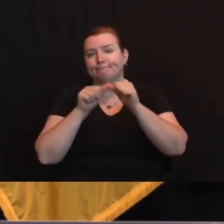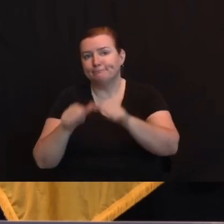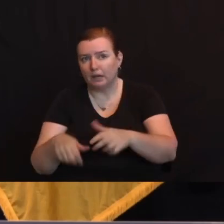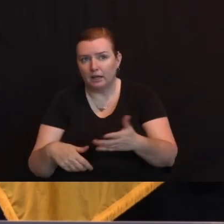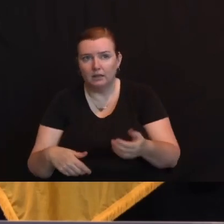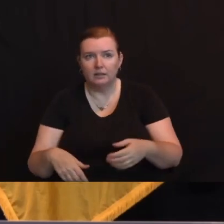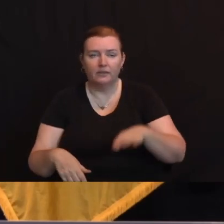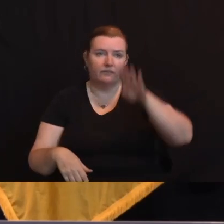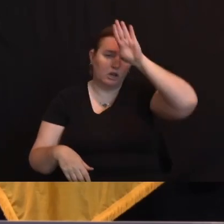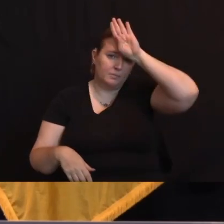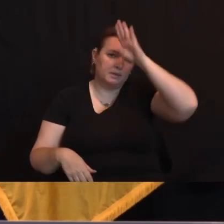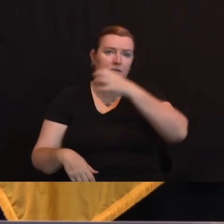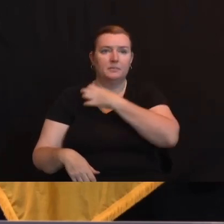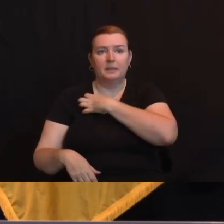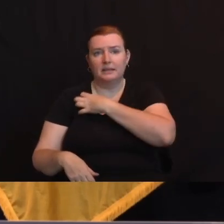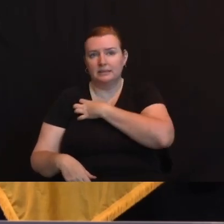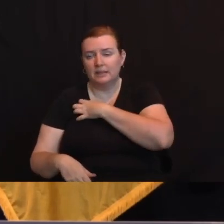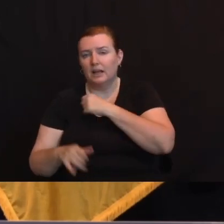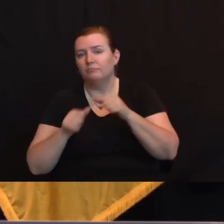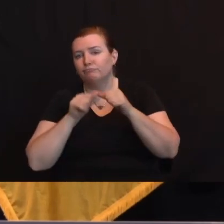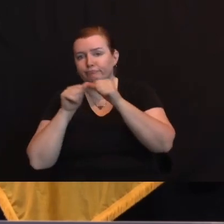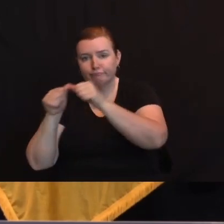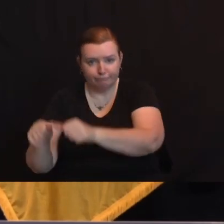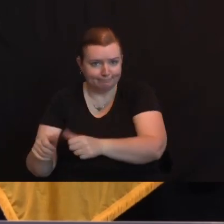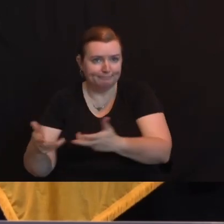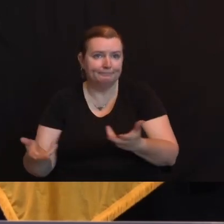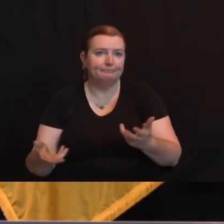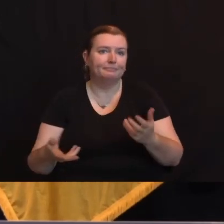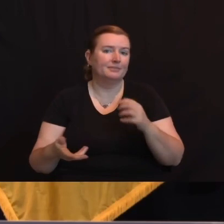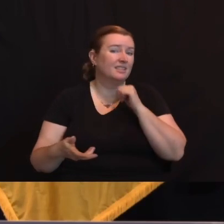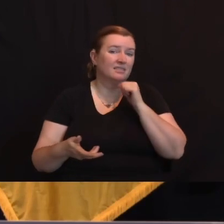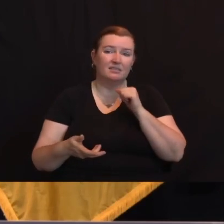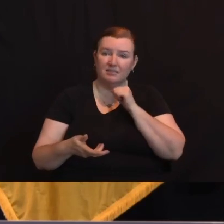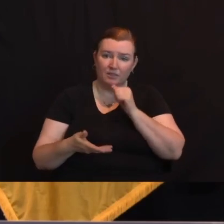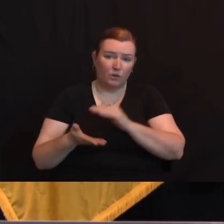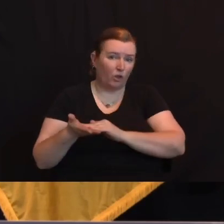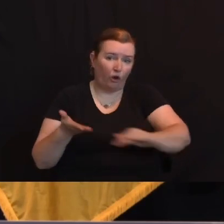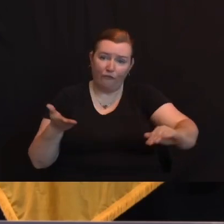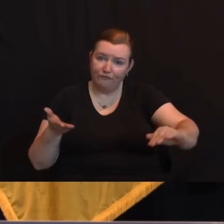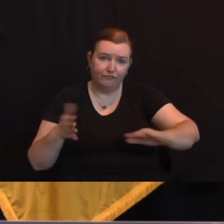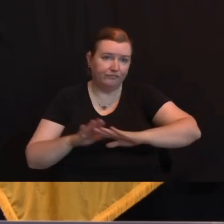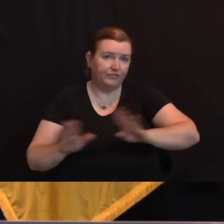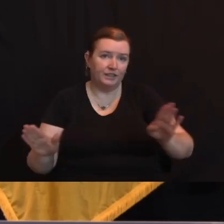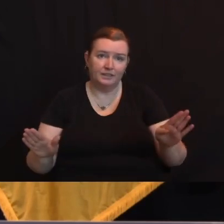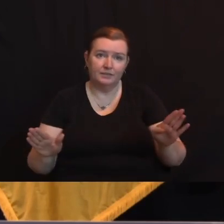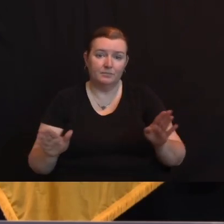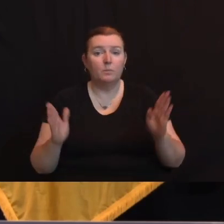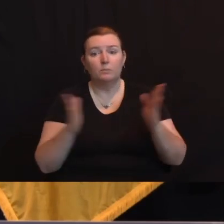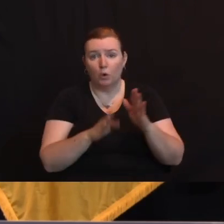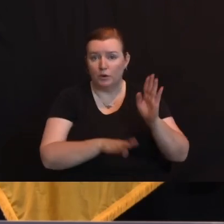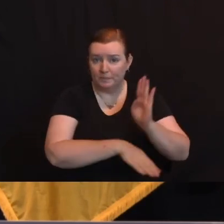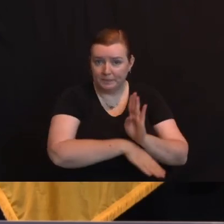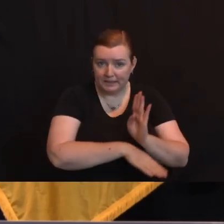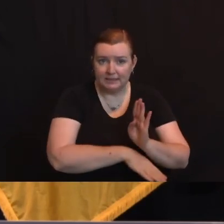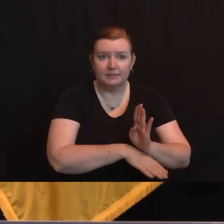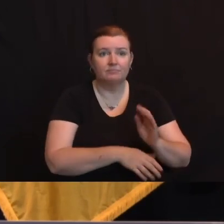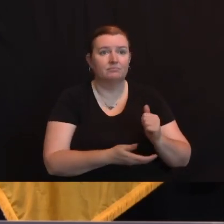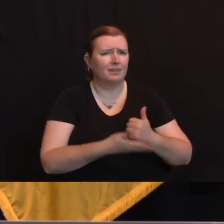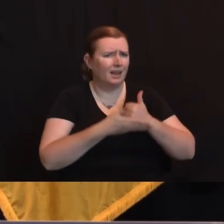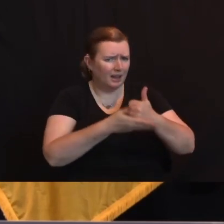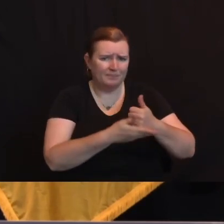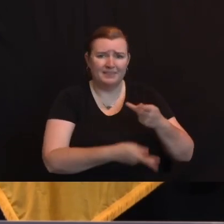and educators and healthcare workers, helping out our small businesses. As we've said, we've touched over 10,000 of them already